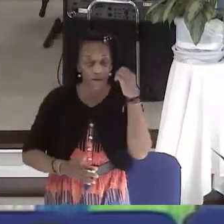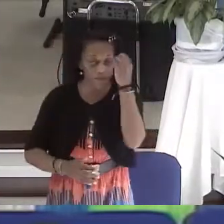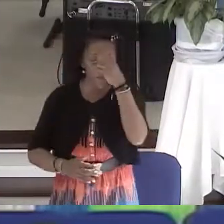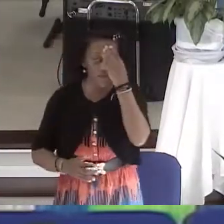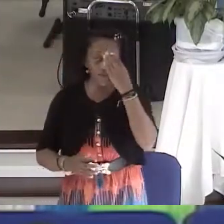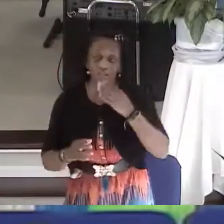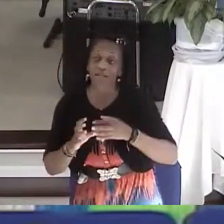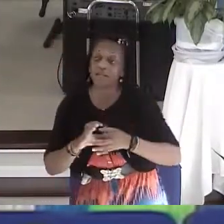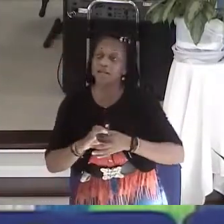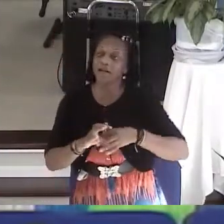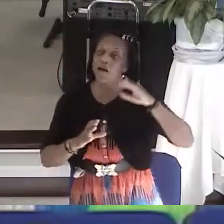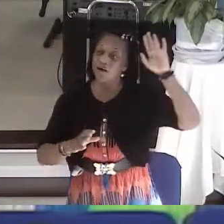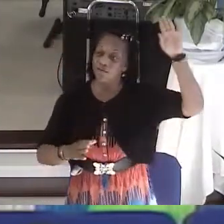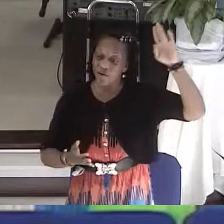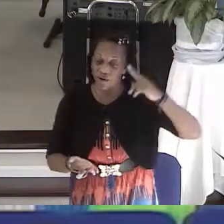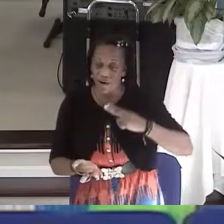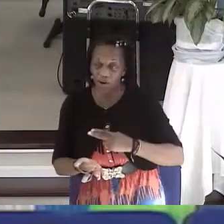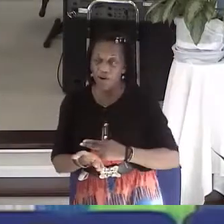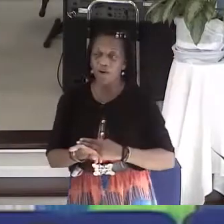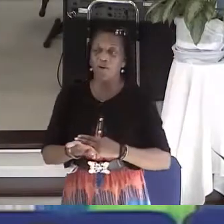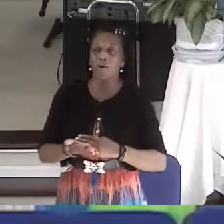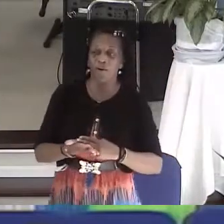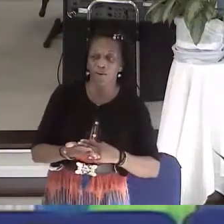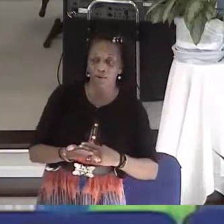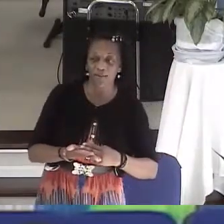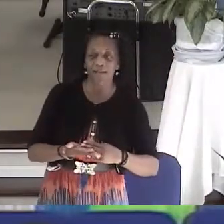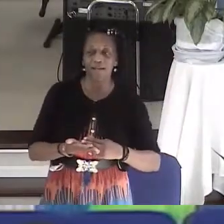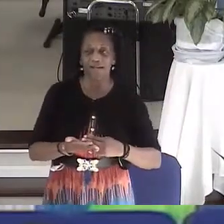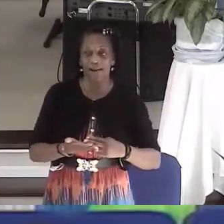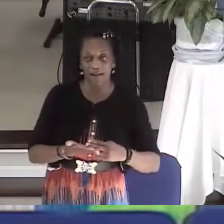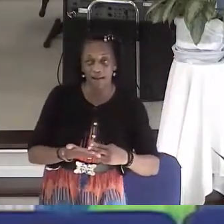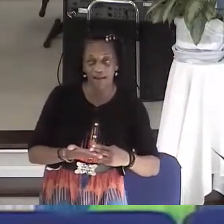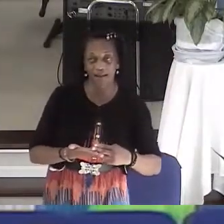In the beauty of your